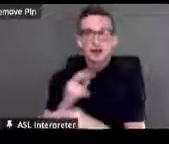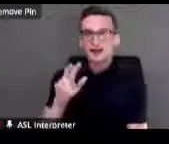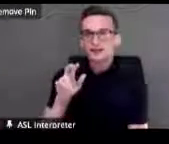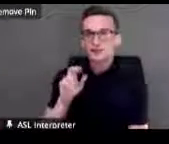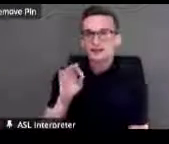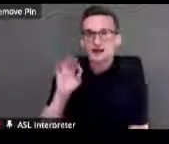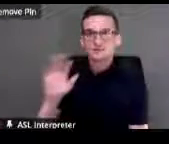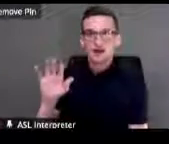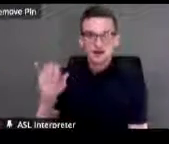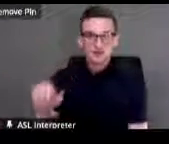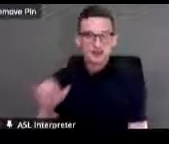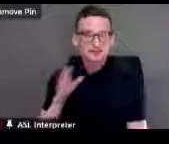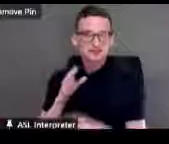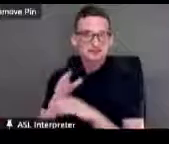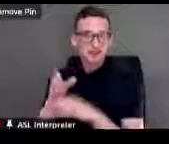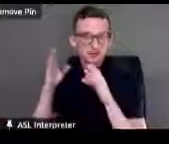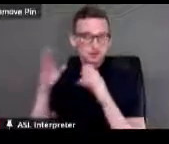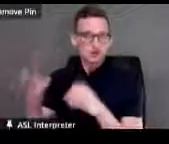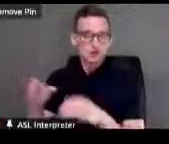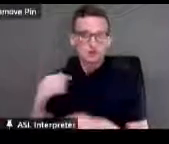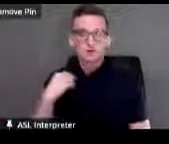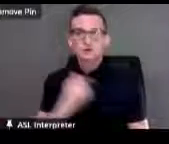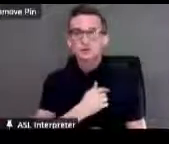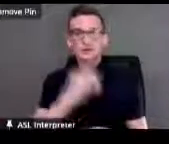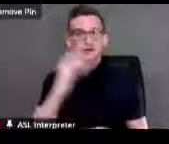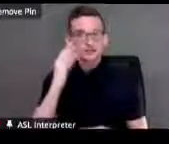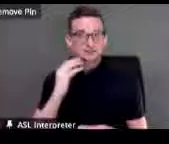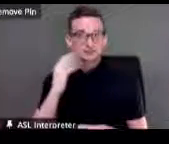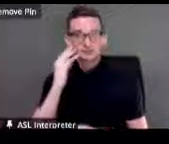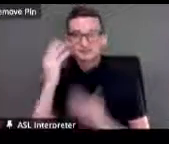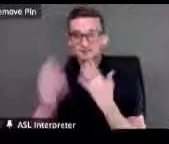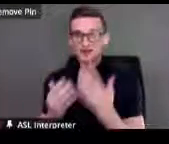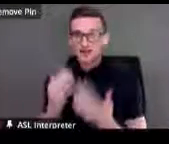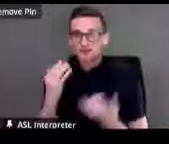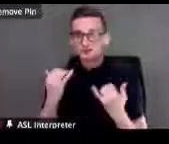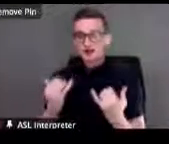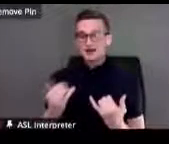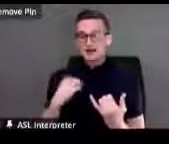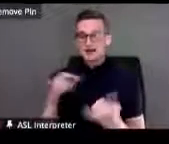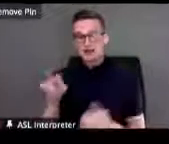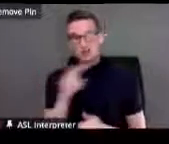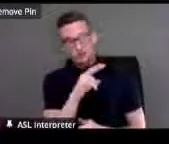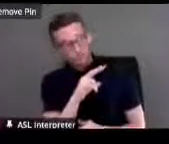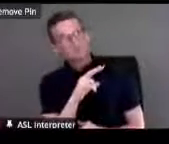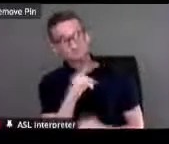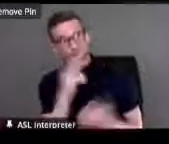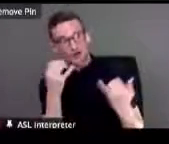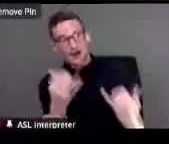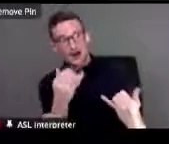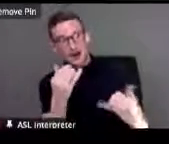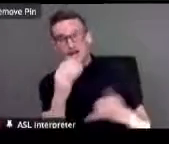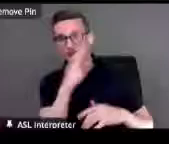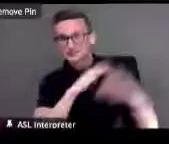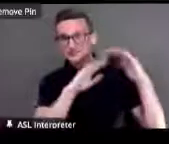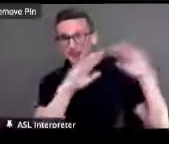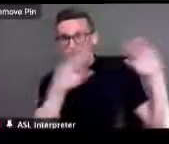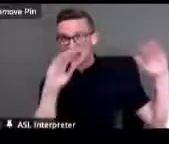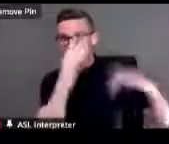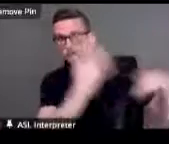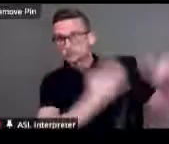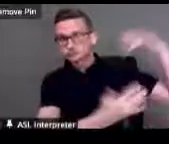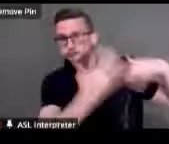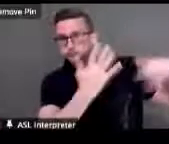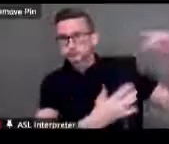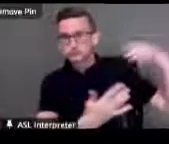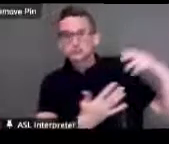corridor. We are experiencing wildfire as we speak. I'm looking out at a smoky sky. We're all dealing with taking care of